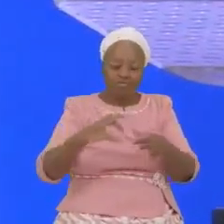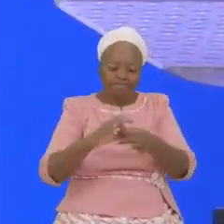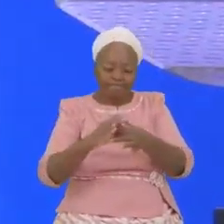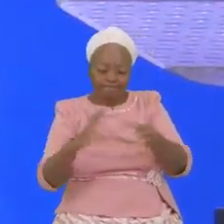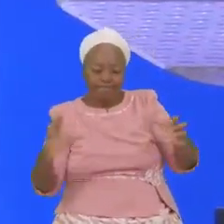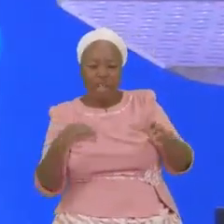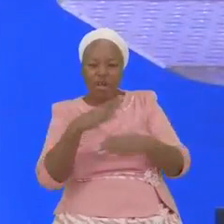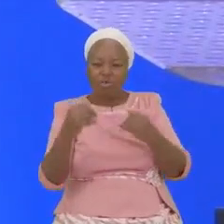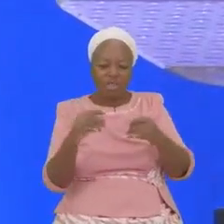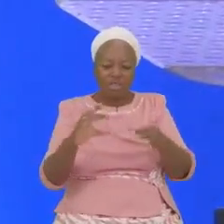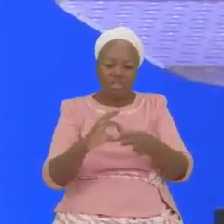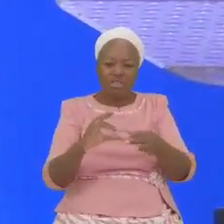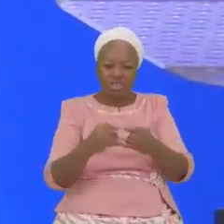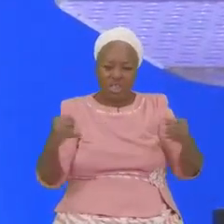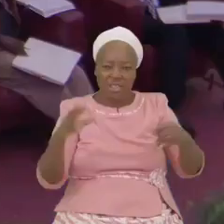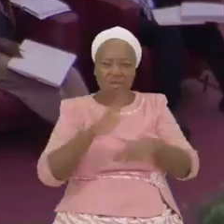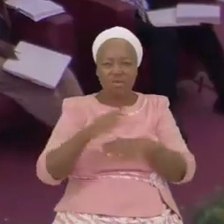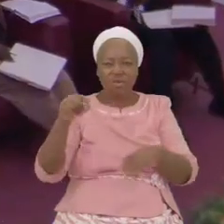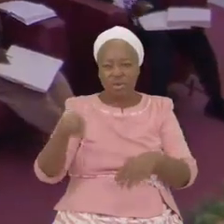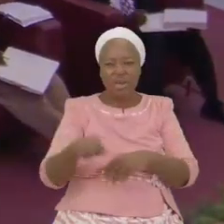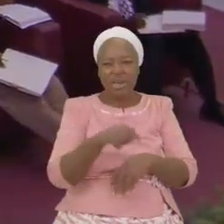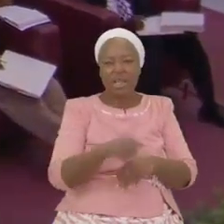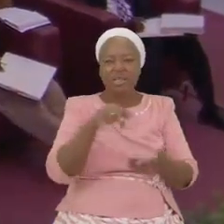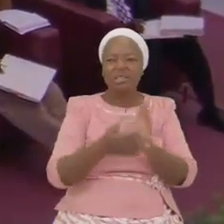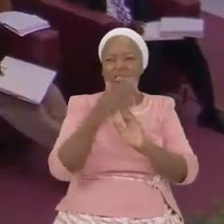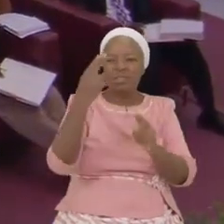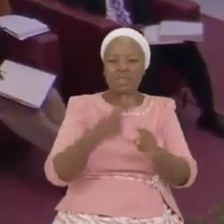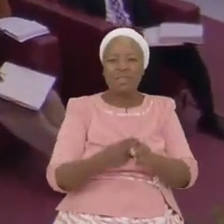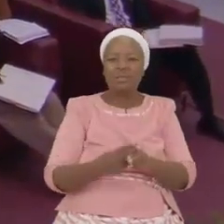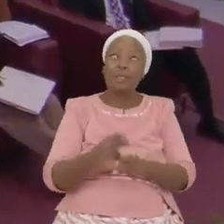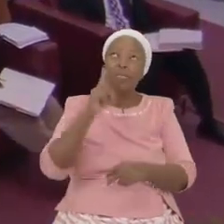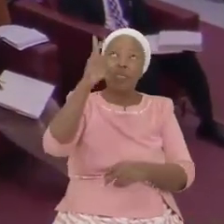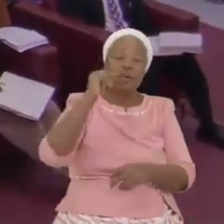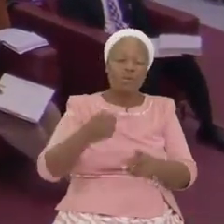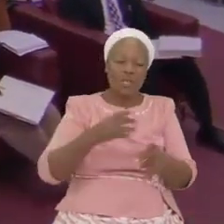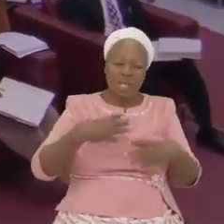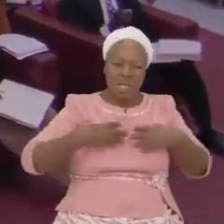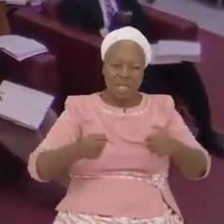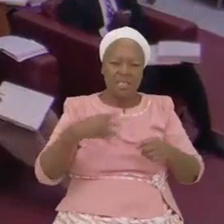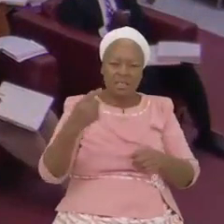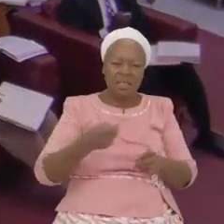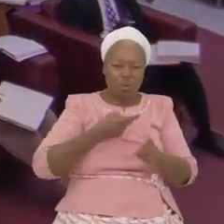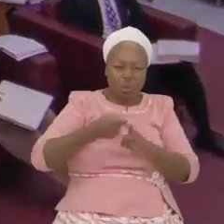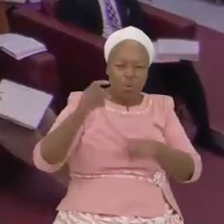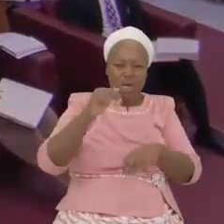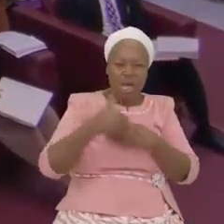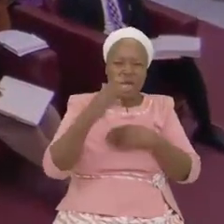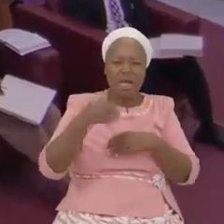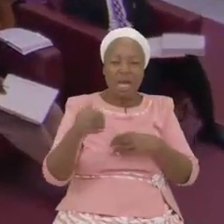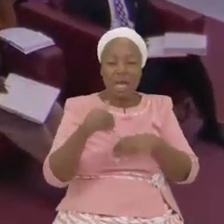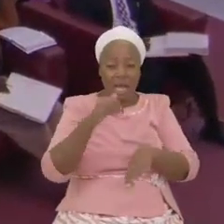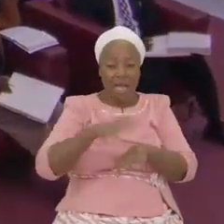all the chains on your leg. It will heal the wound at your back. And it